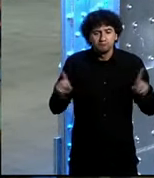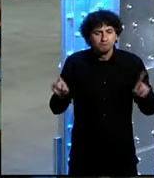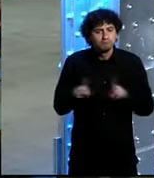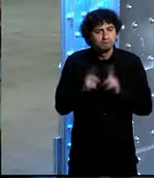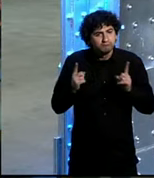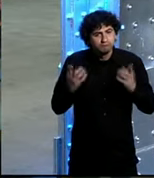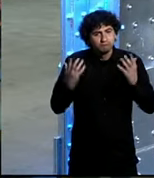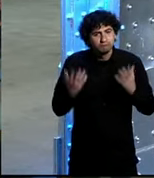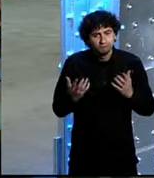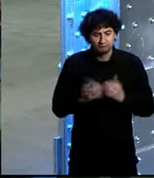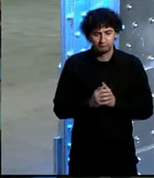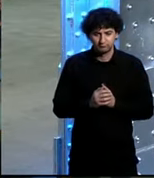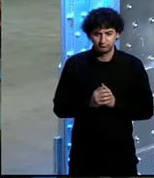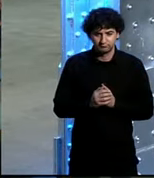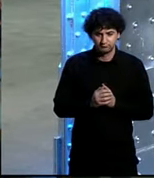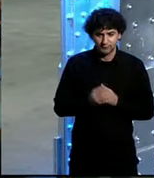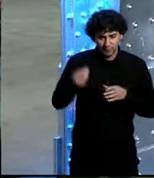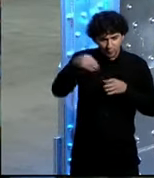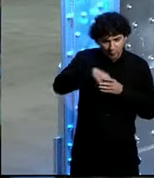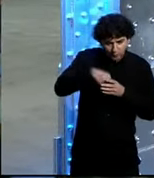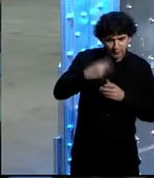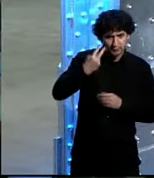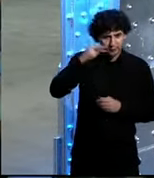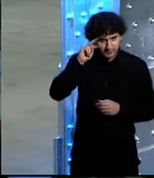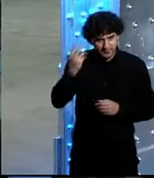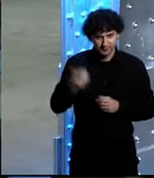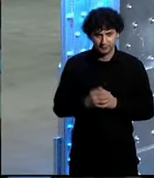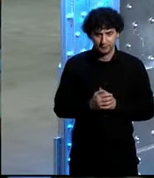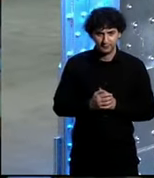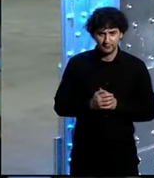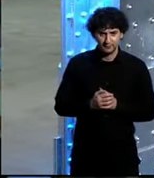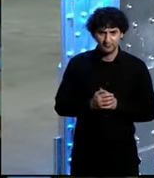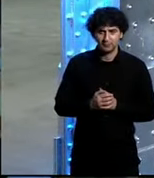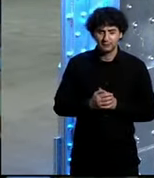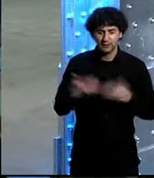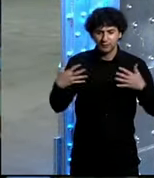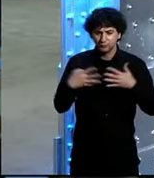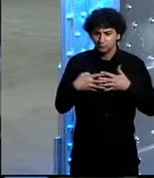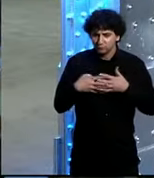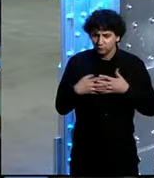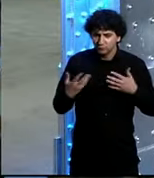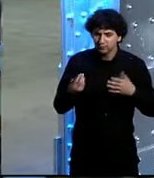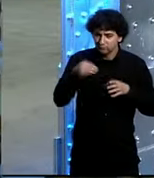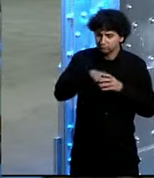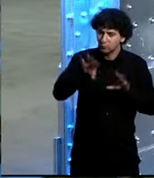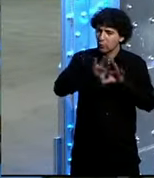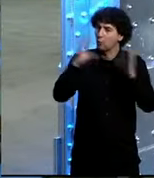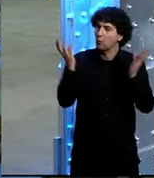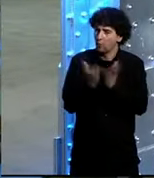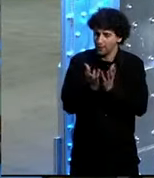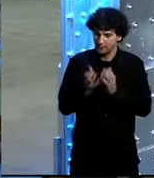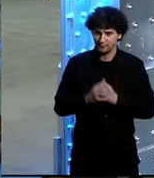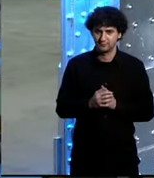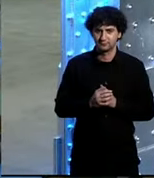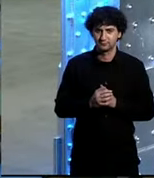But anyway, I want to highlight that this is these are contents with a high narration